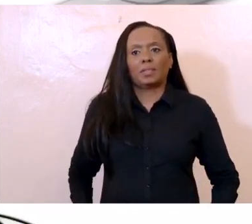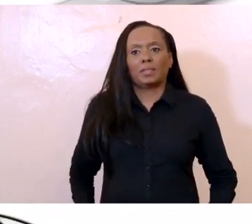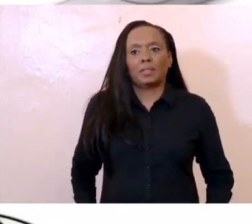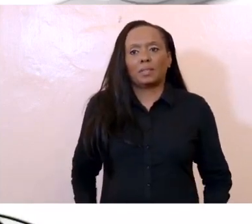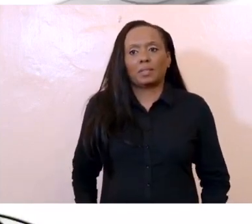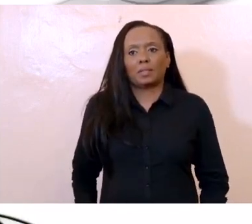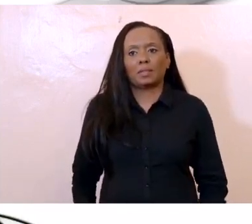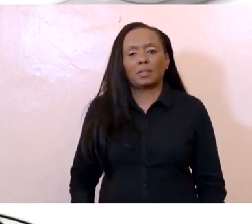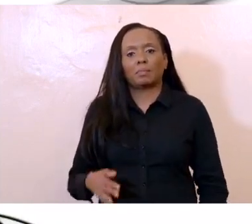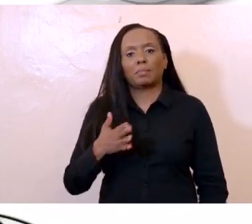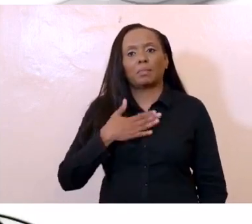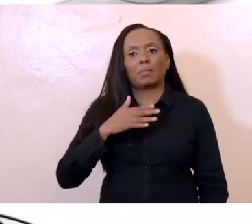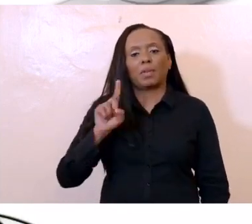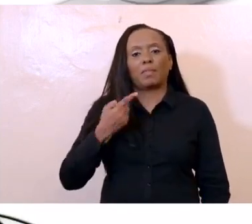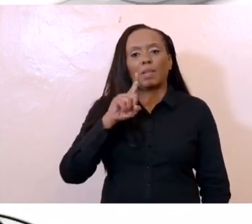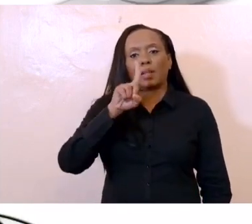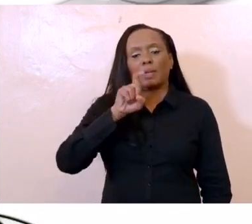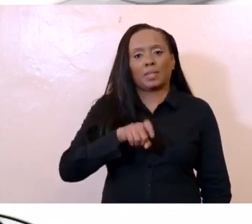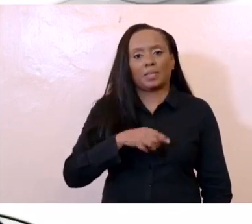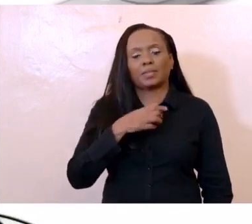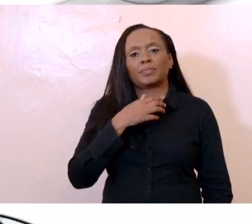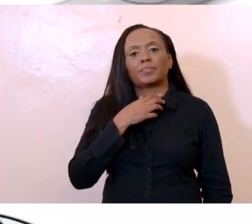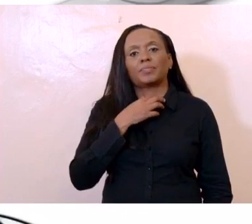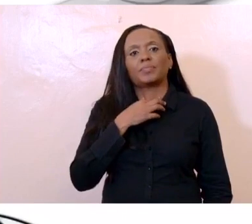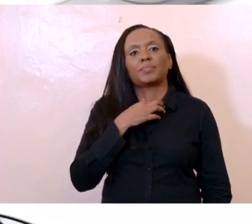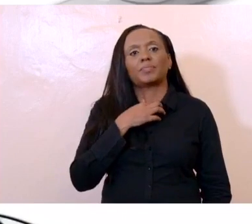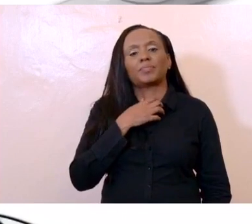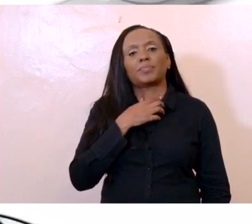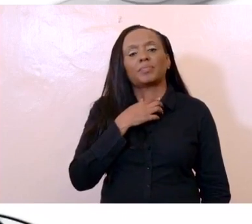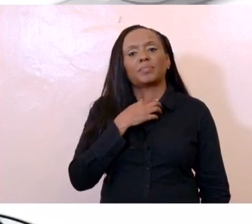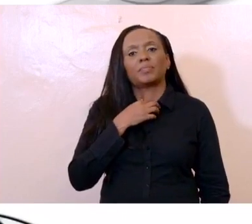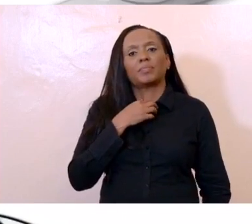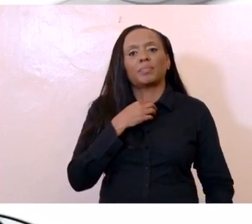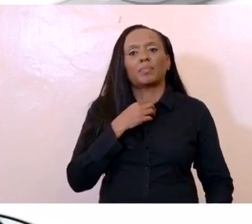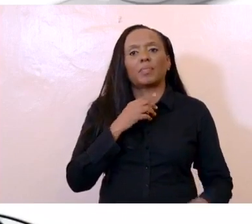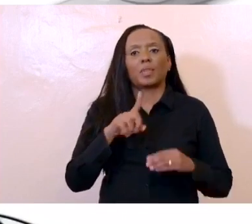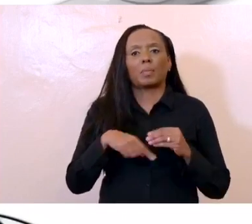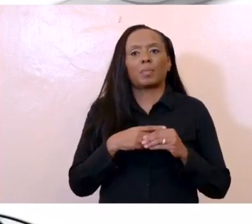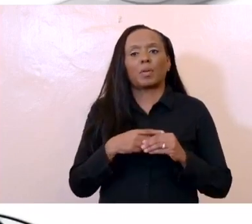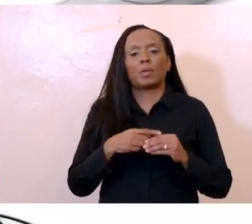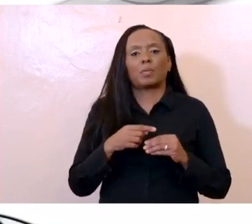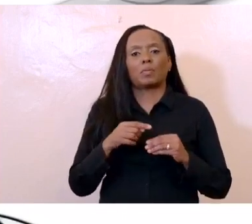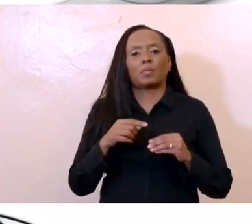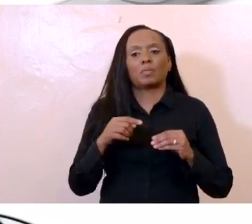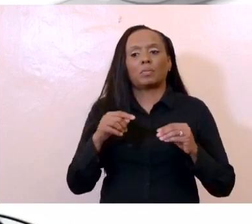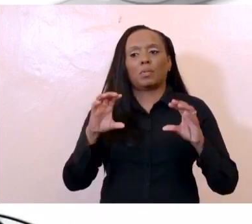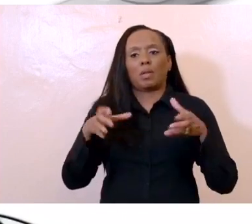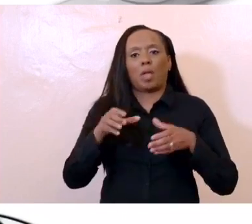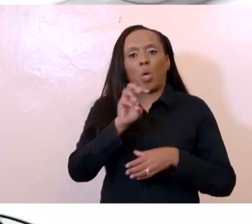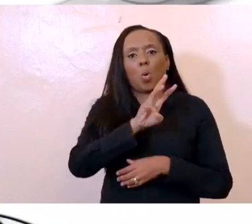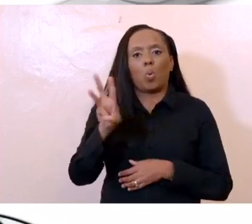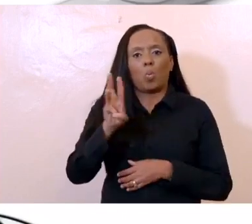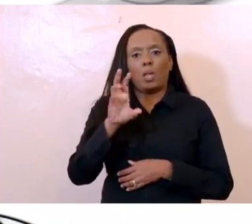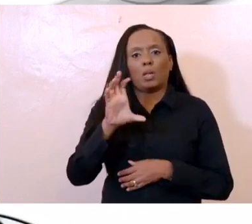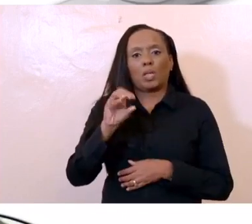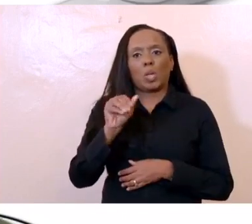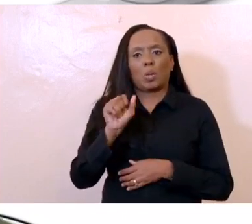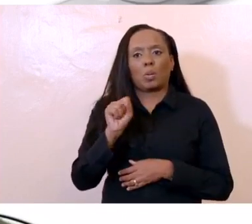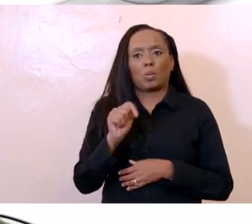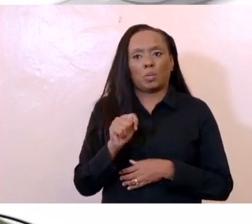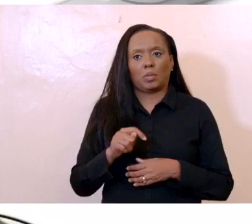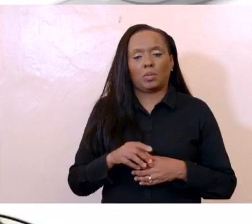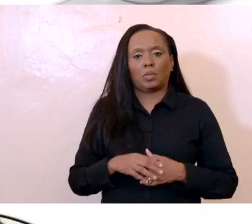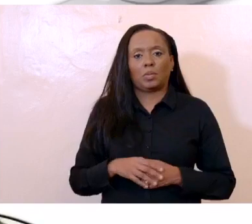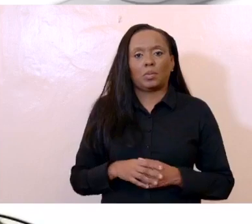My first question with regard to the West Coast, actually, there was an allegation